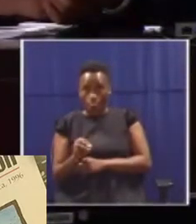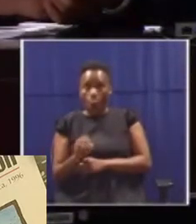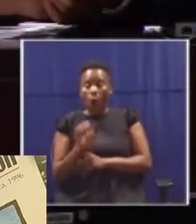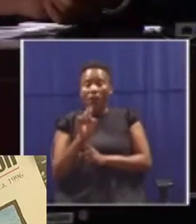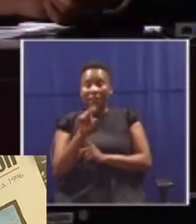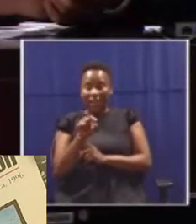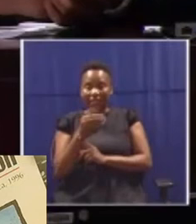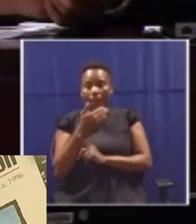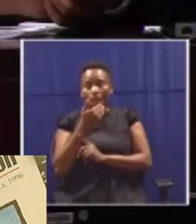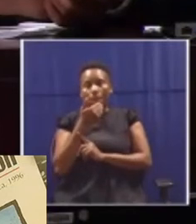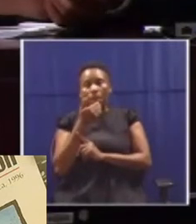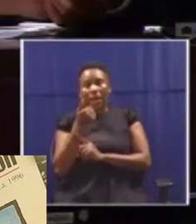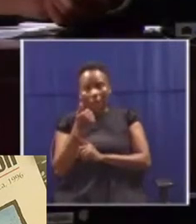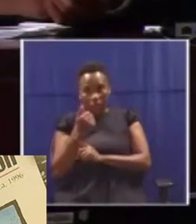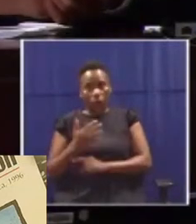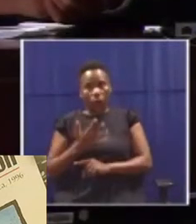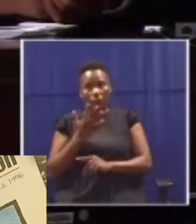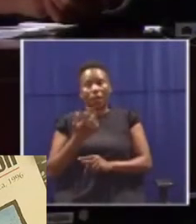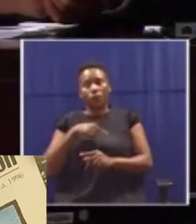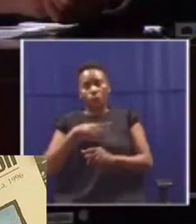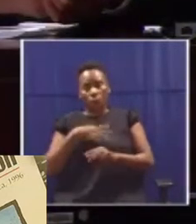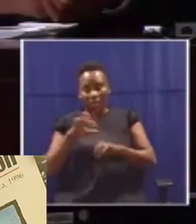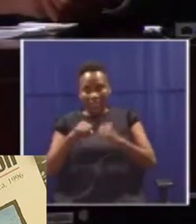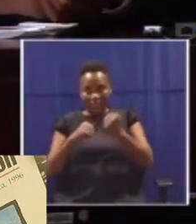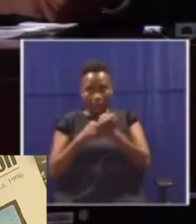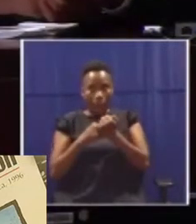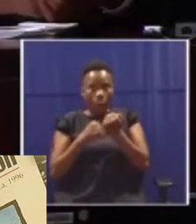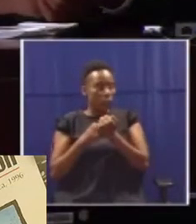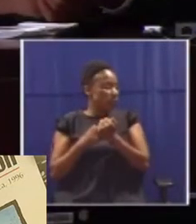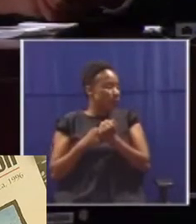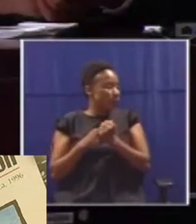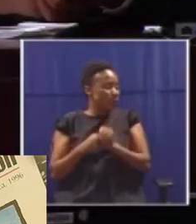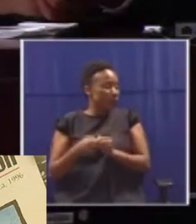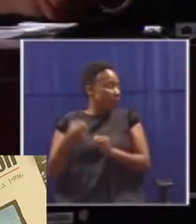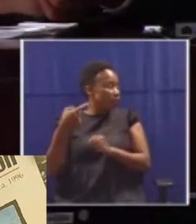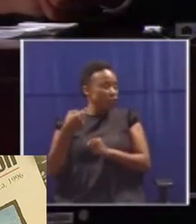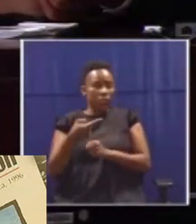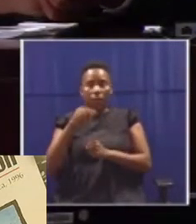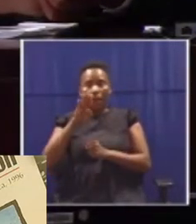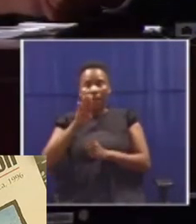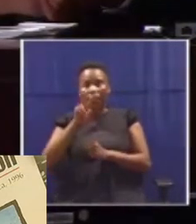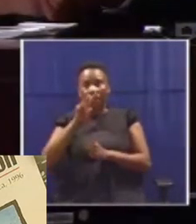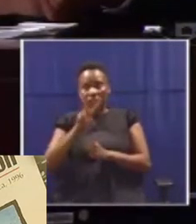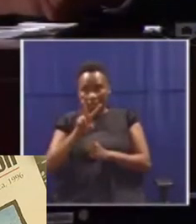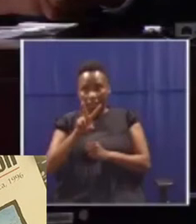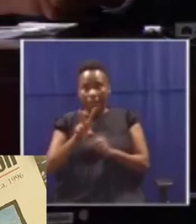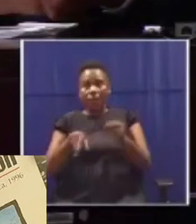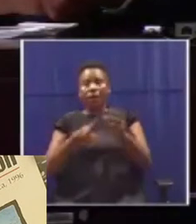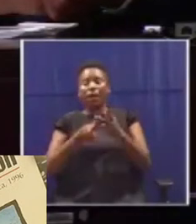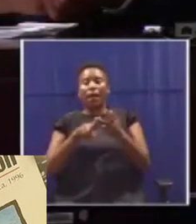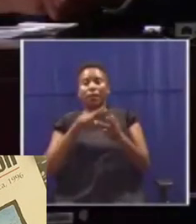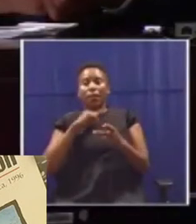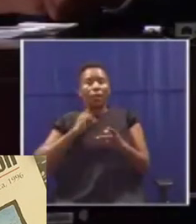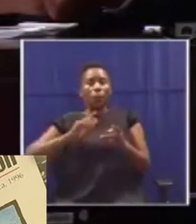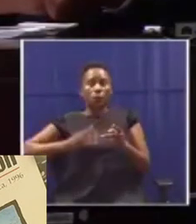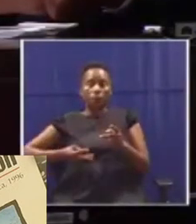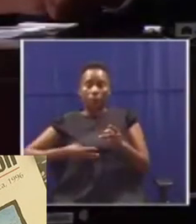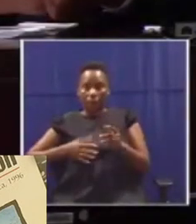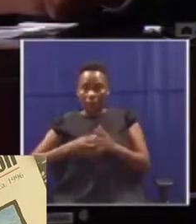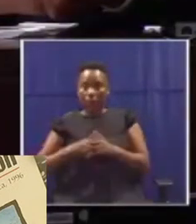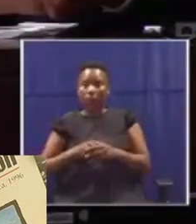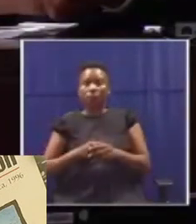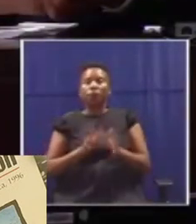best intention that we support gender-based violence and femicide programs, initiatives, and